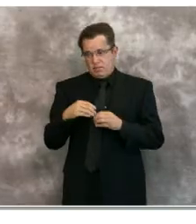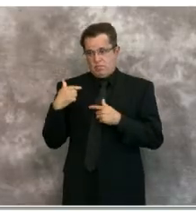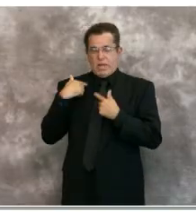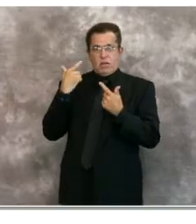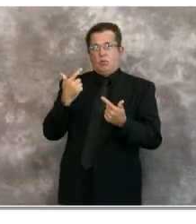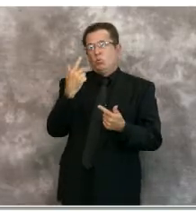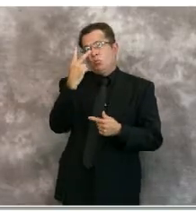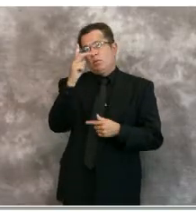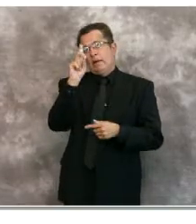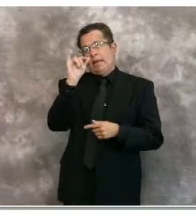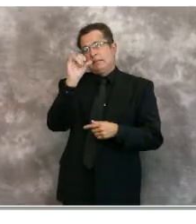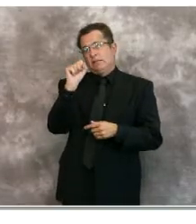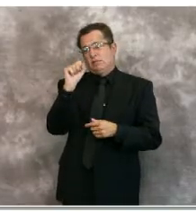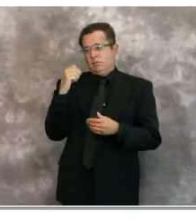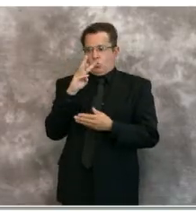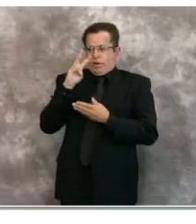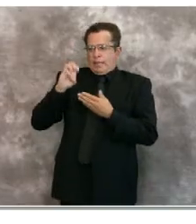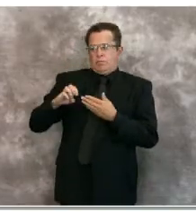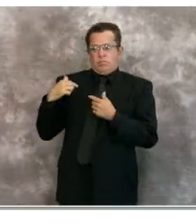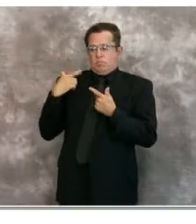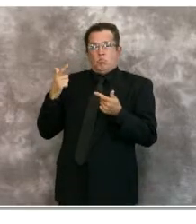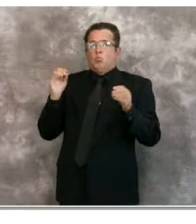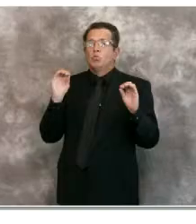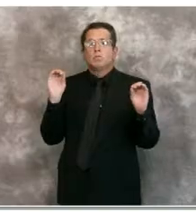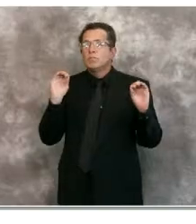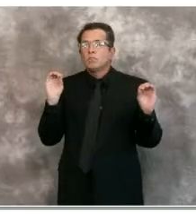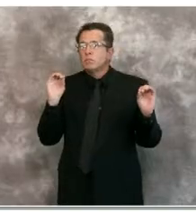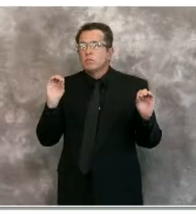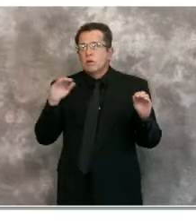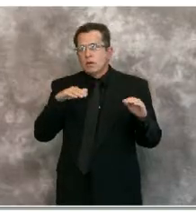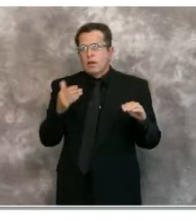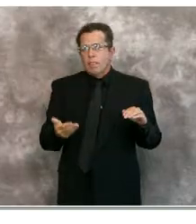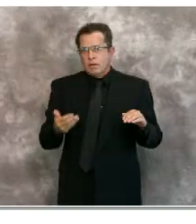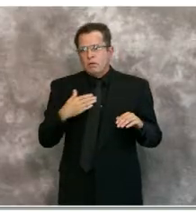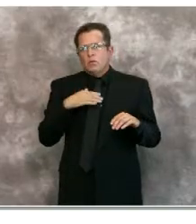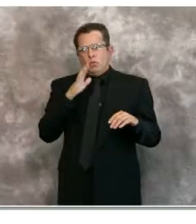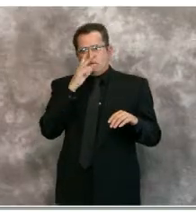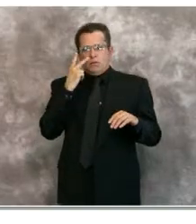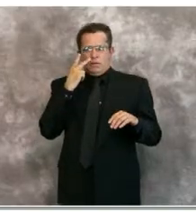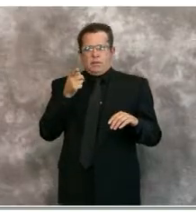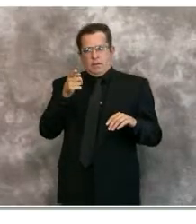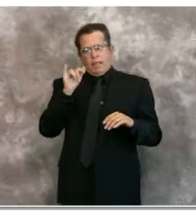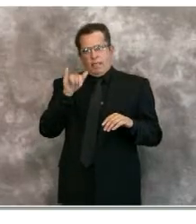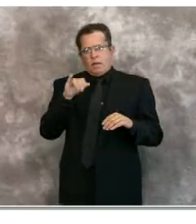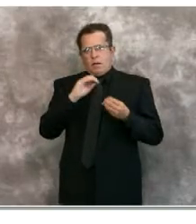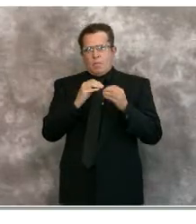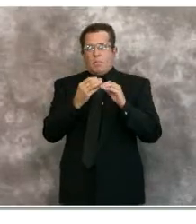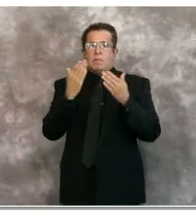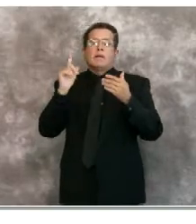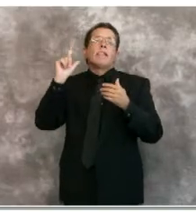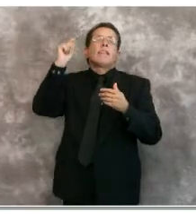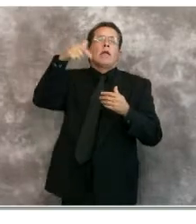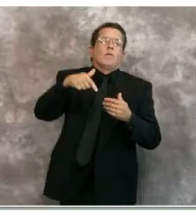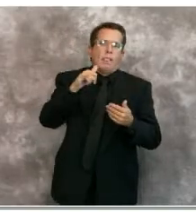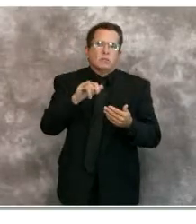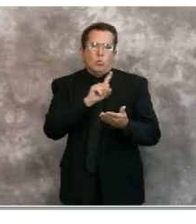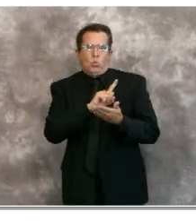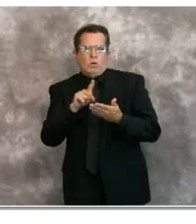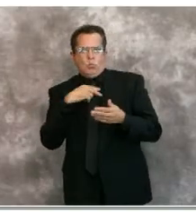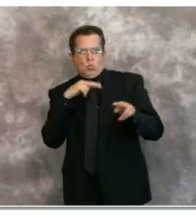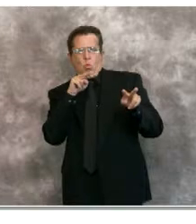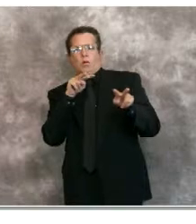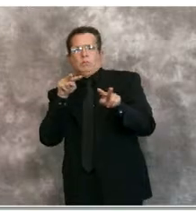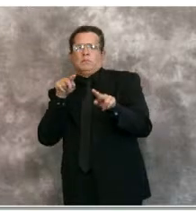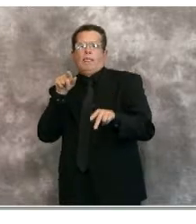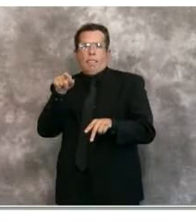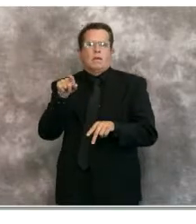2 days, which is over the weekend, and we expect that number, we will see deaths later this week, including